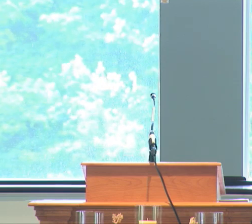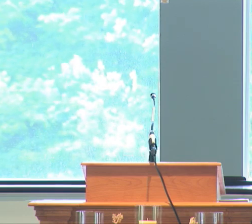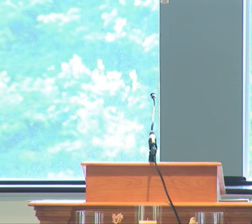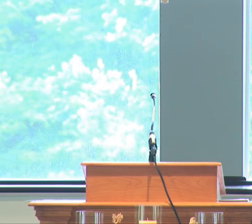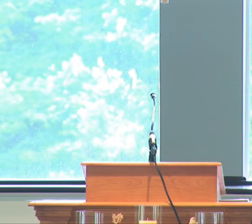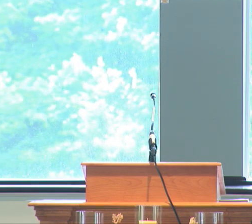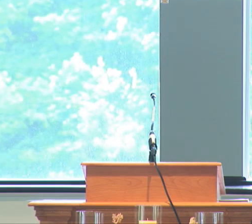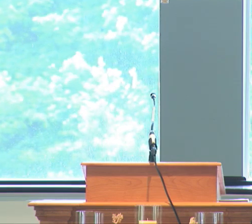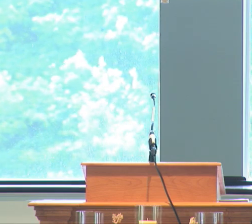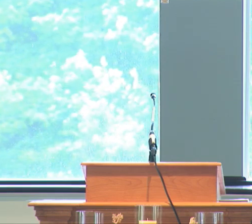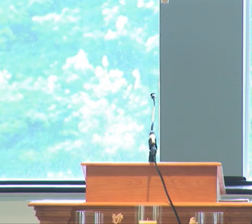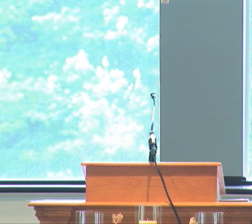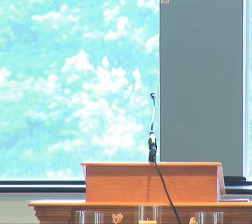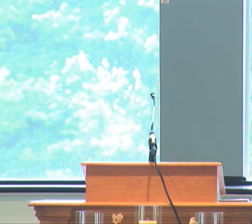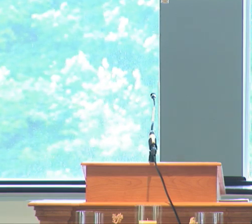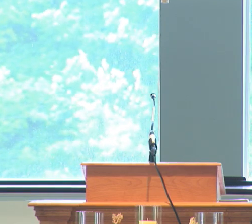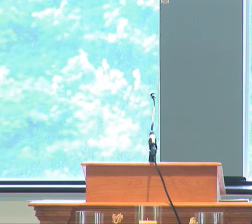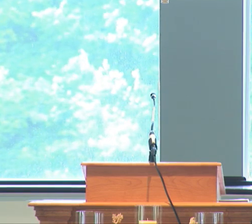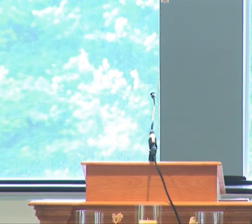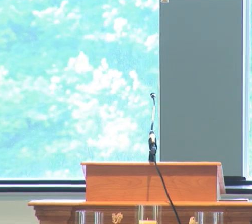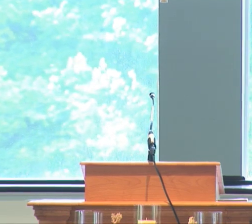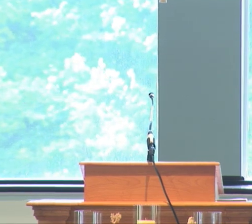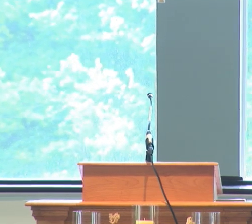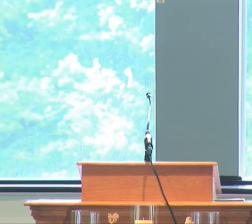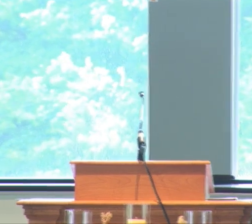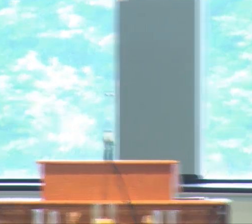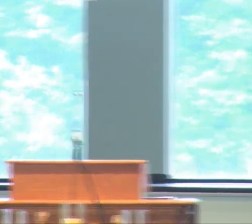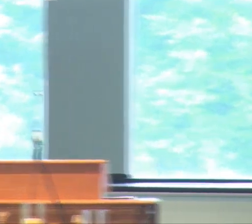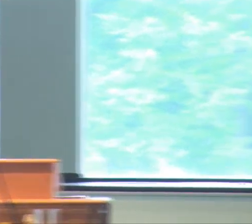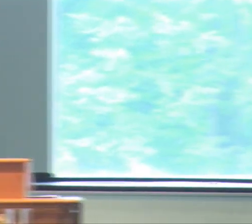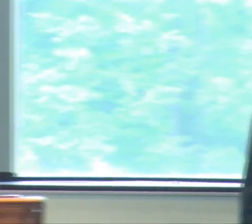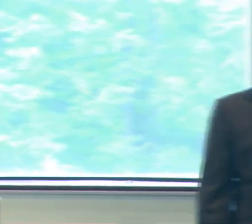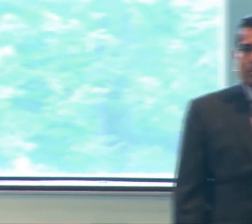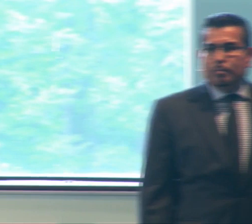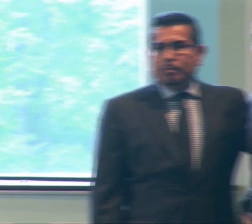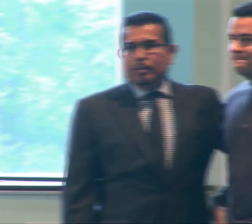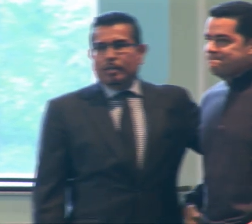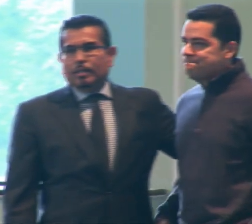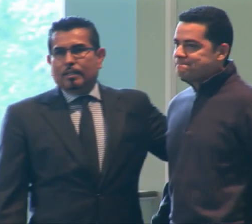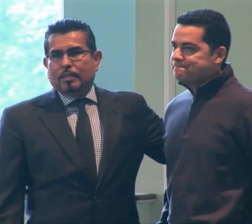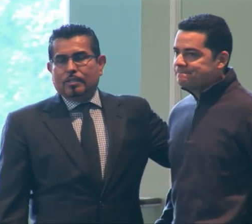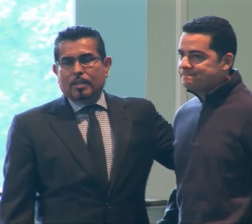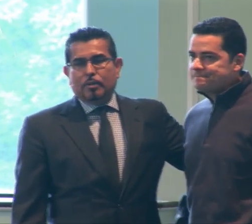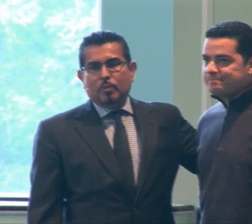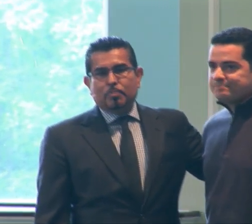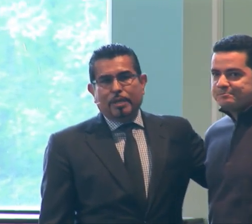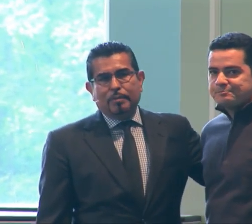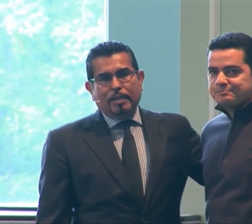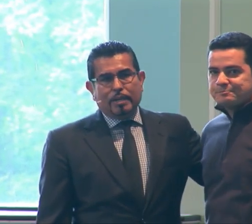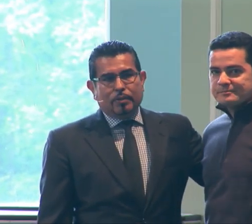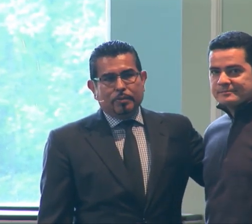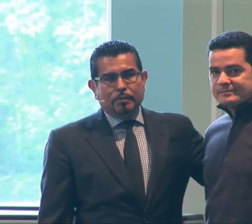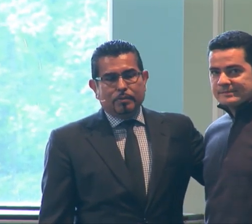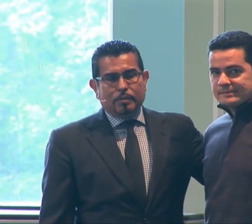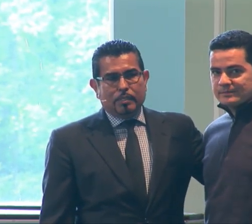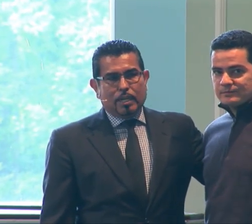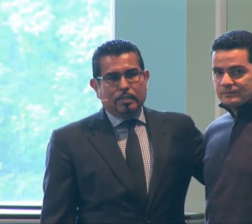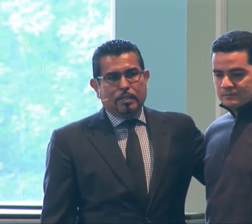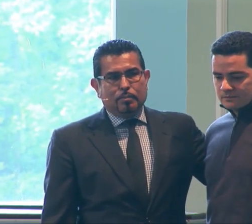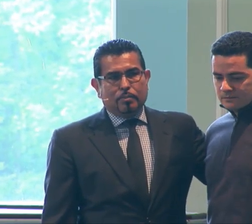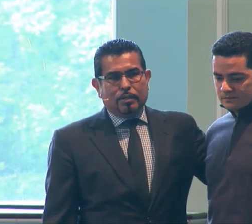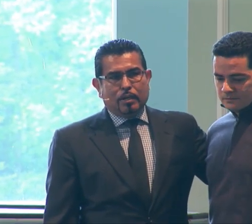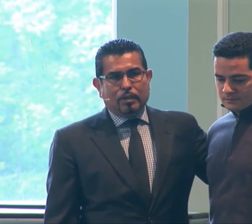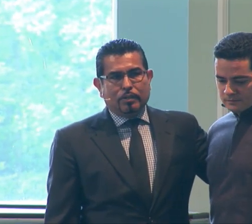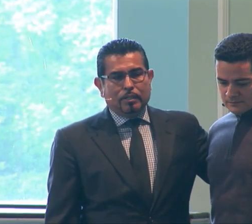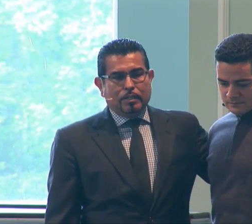Brother Carl is one of our elders here in our church. And some of you may or may not know